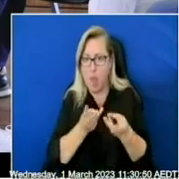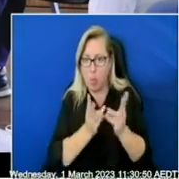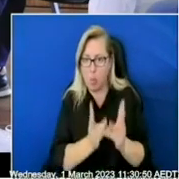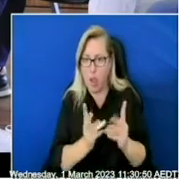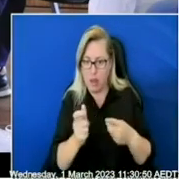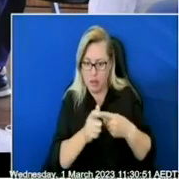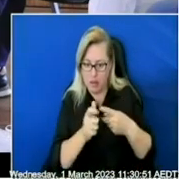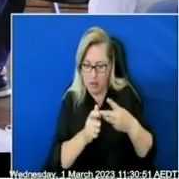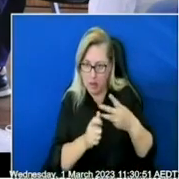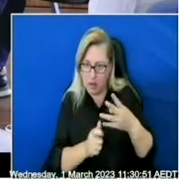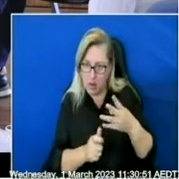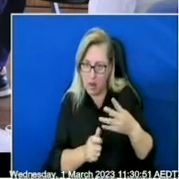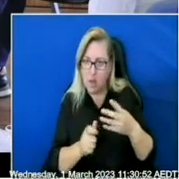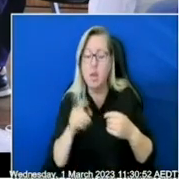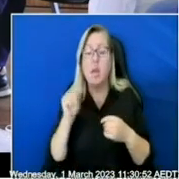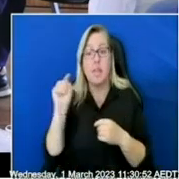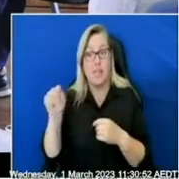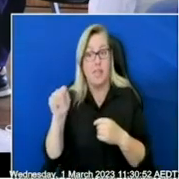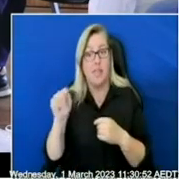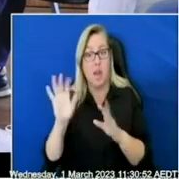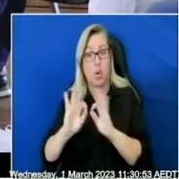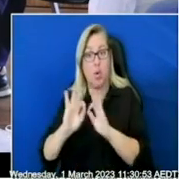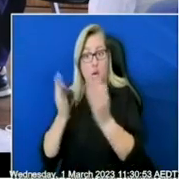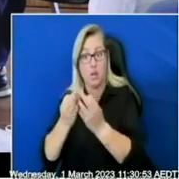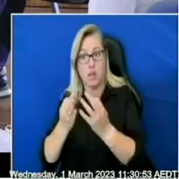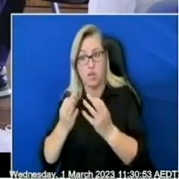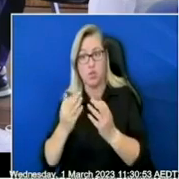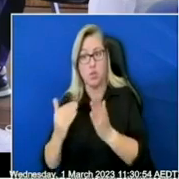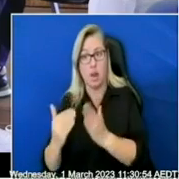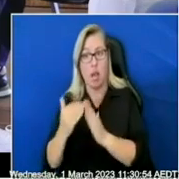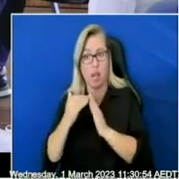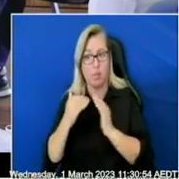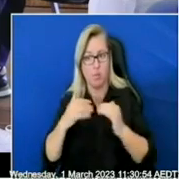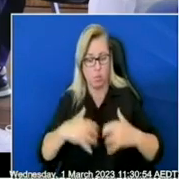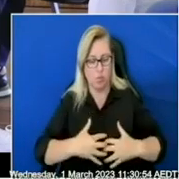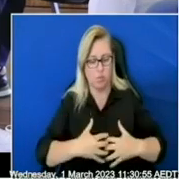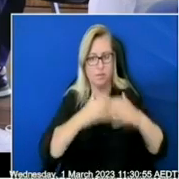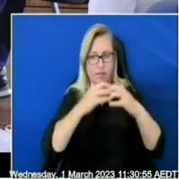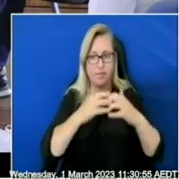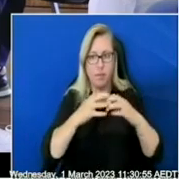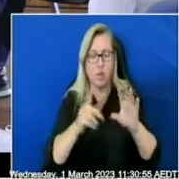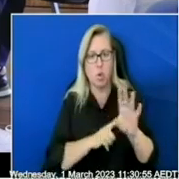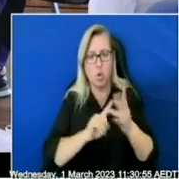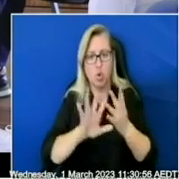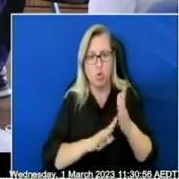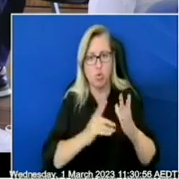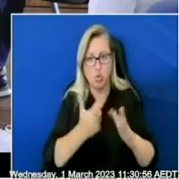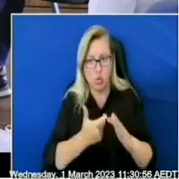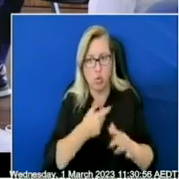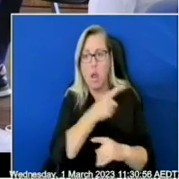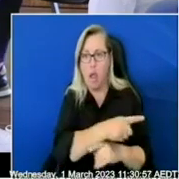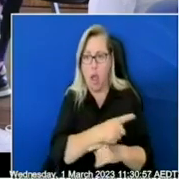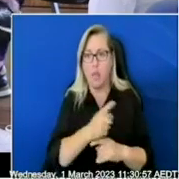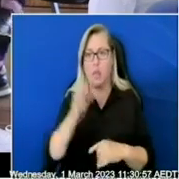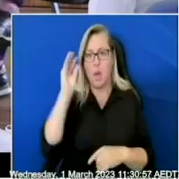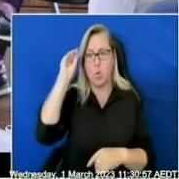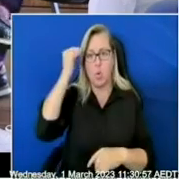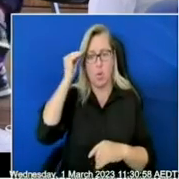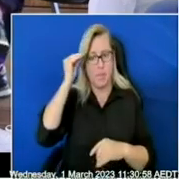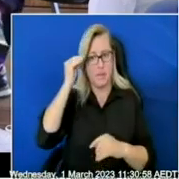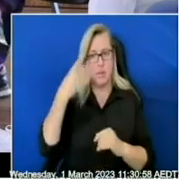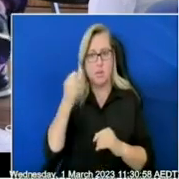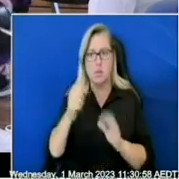establishment of Yoorrook and was represented on the committee for the appointment of all the commissioners you see here. So the answer is yes. So how is